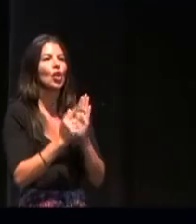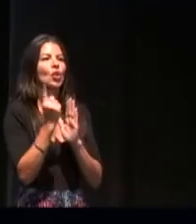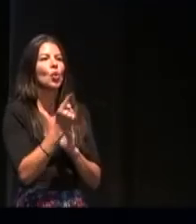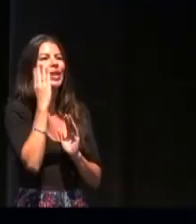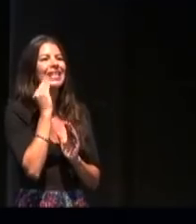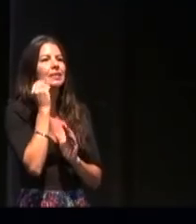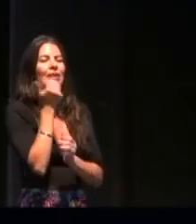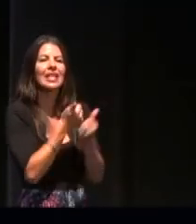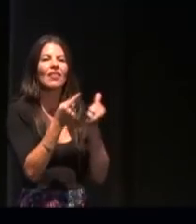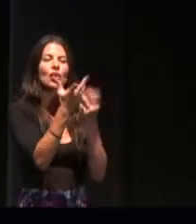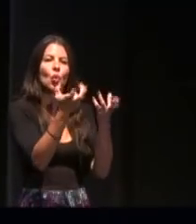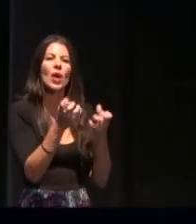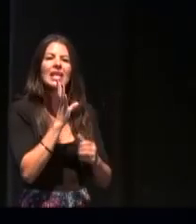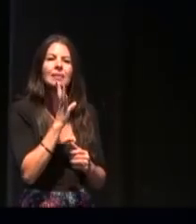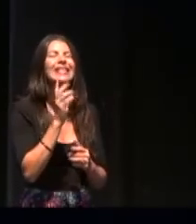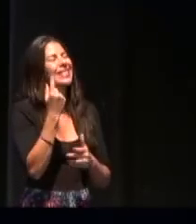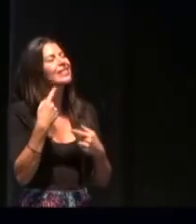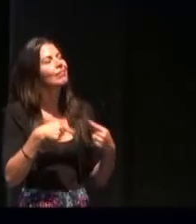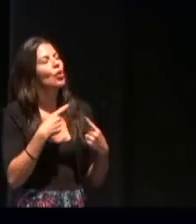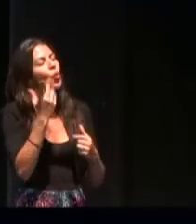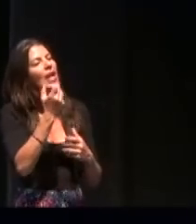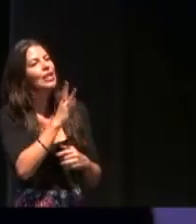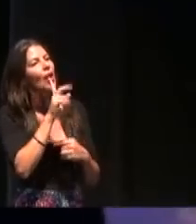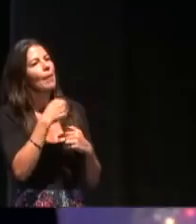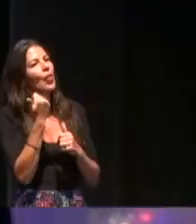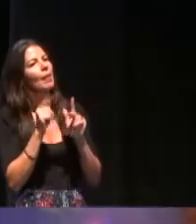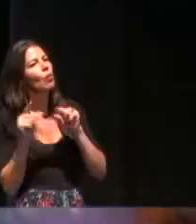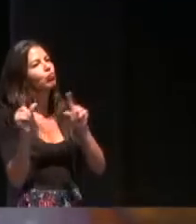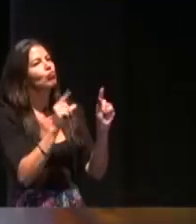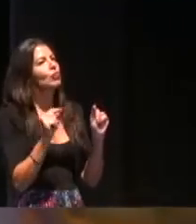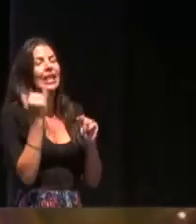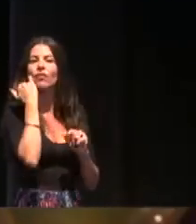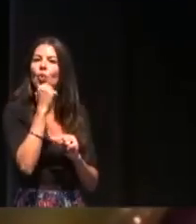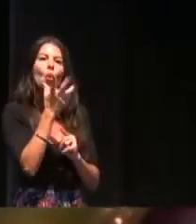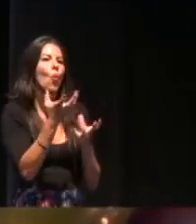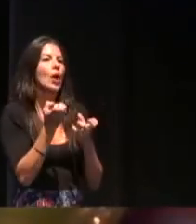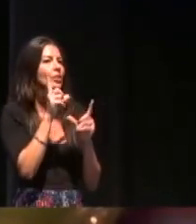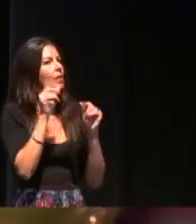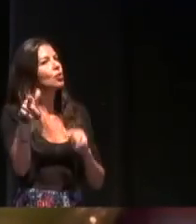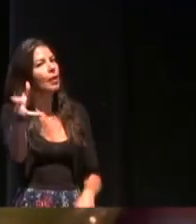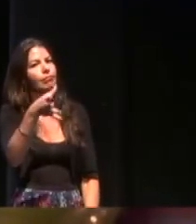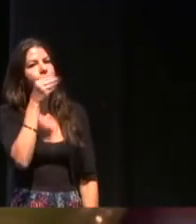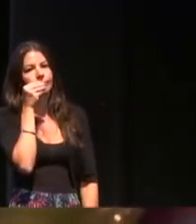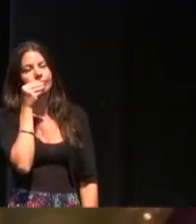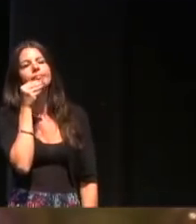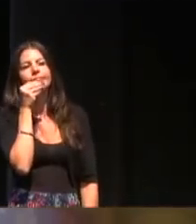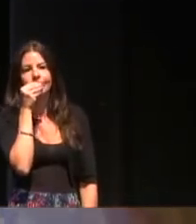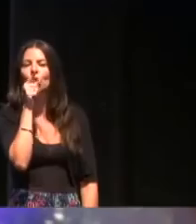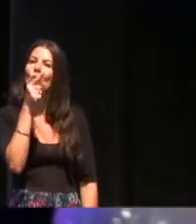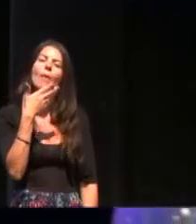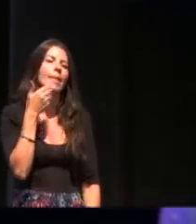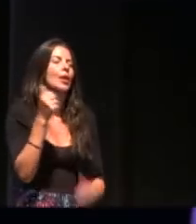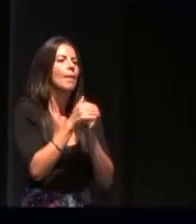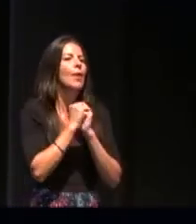it's hard because sometimes you want to talk about some folks. But if you don't want to experience that, you better shut up. You better pray